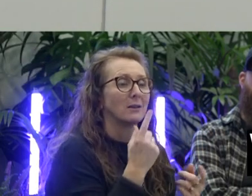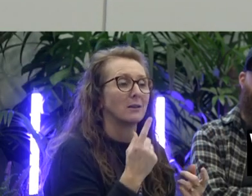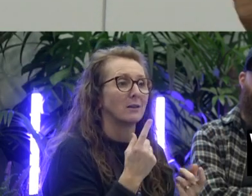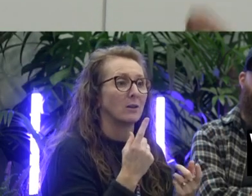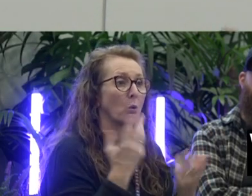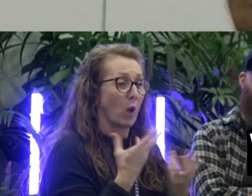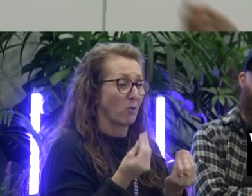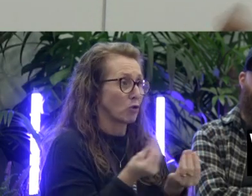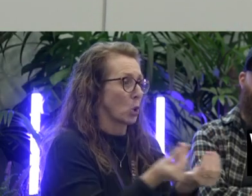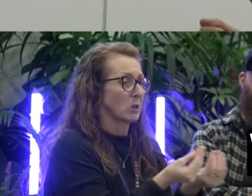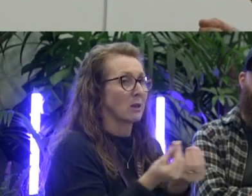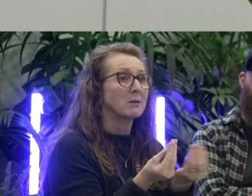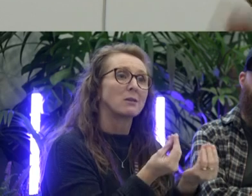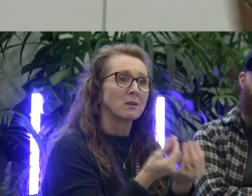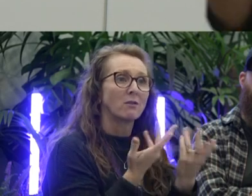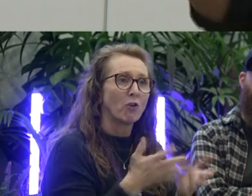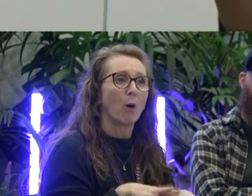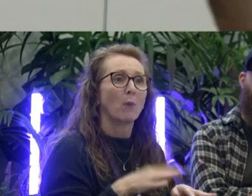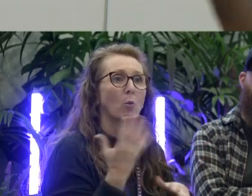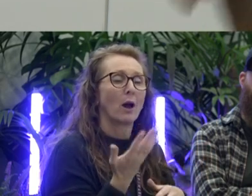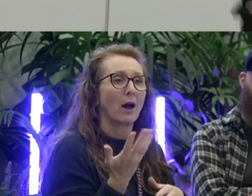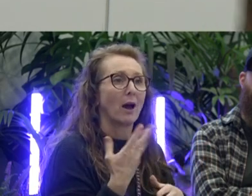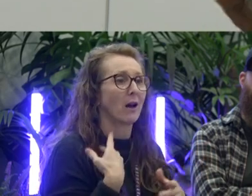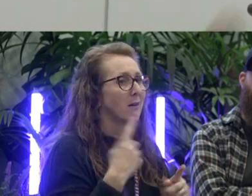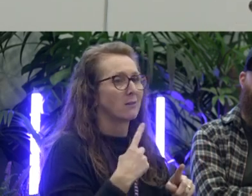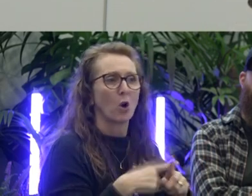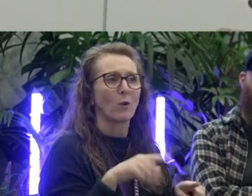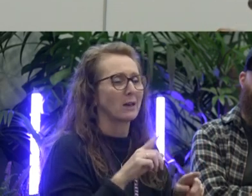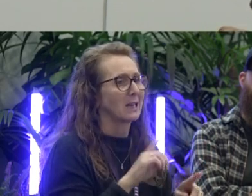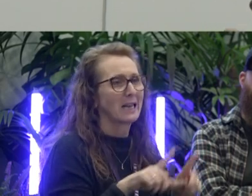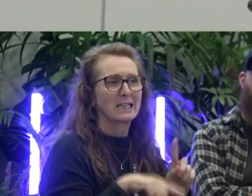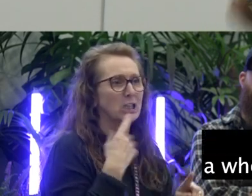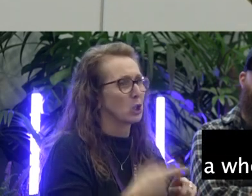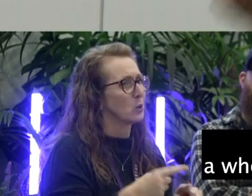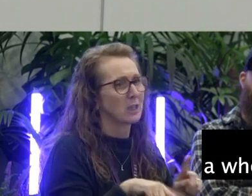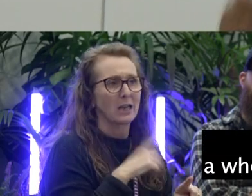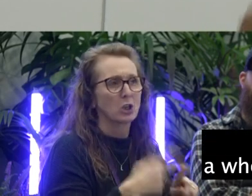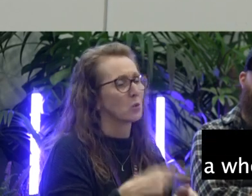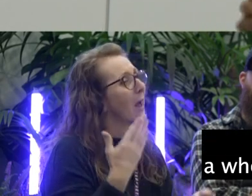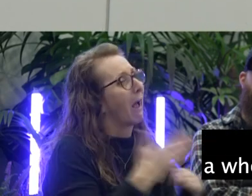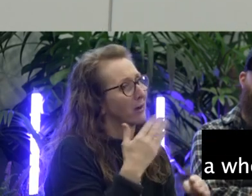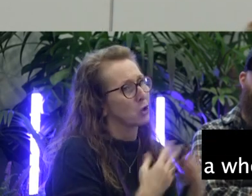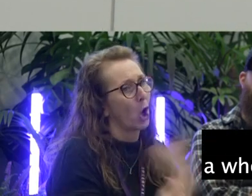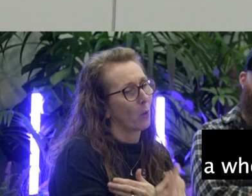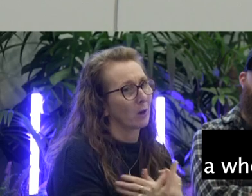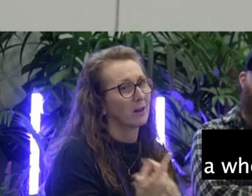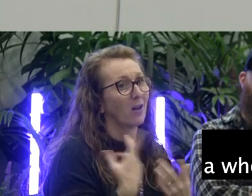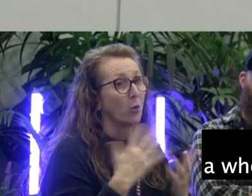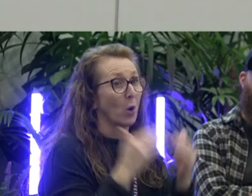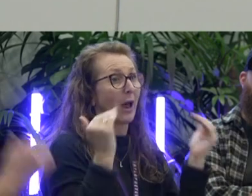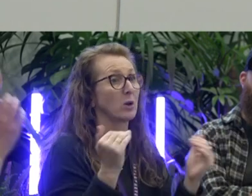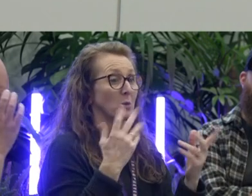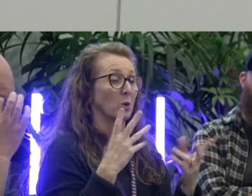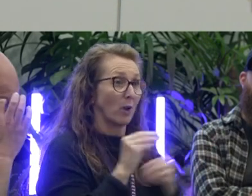will the resources needed be sourced from? No more excuses, only actions. The prospect of building a whole new equitable creative